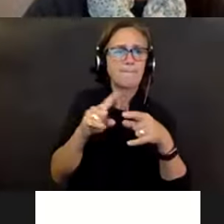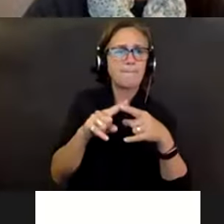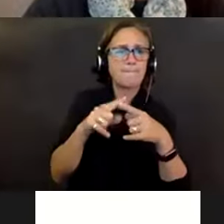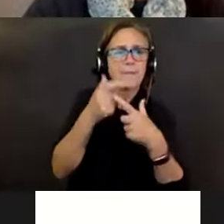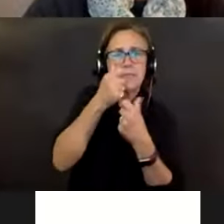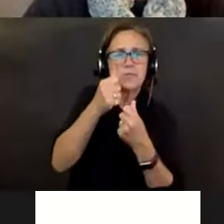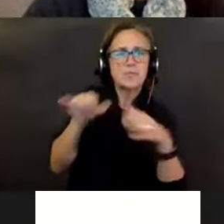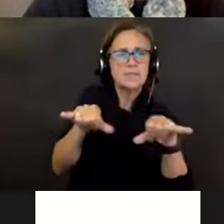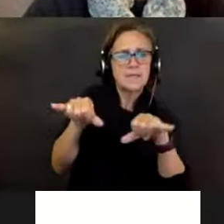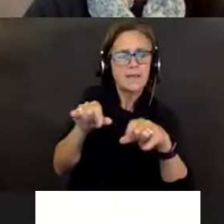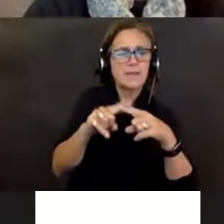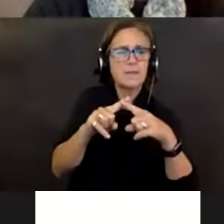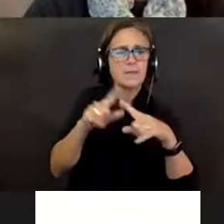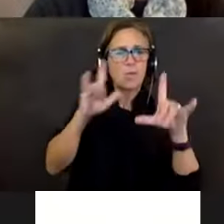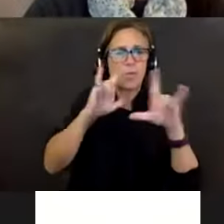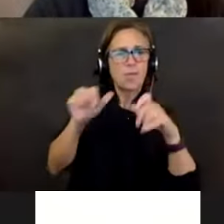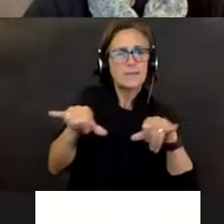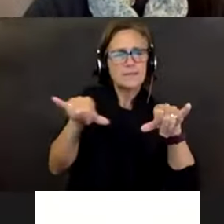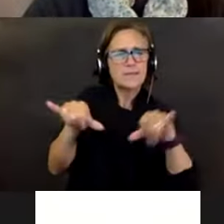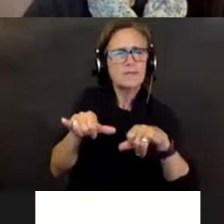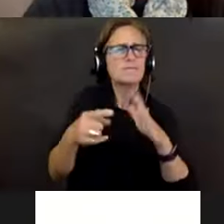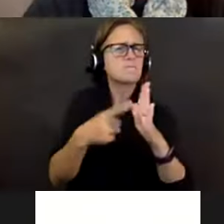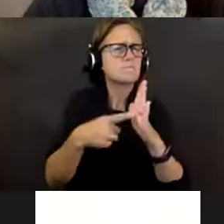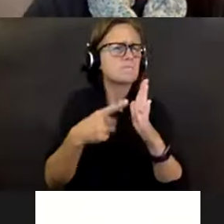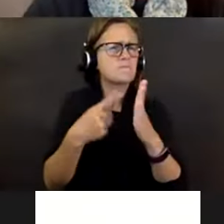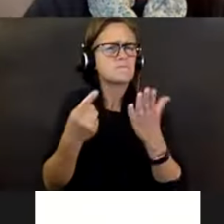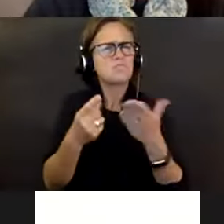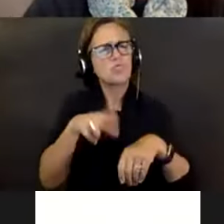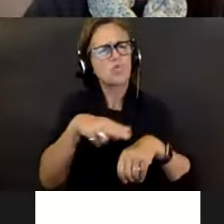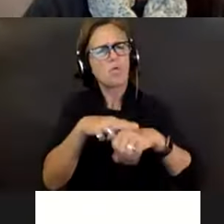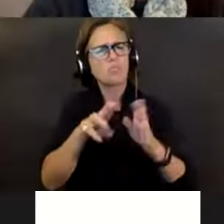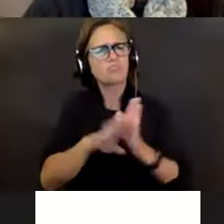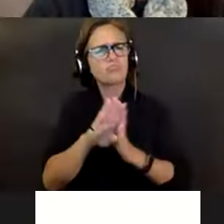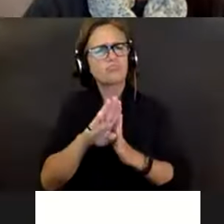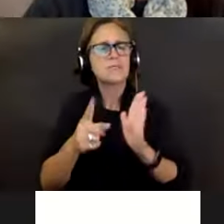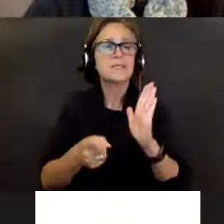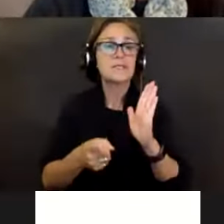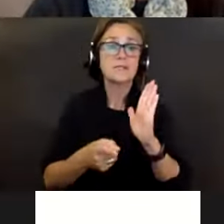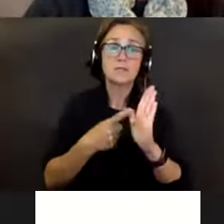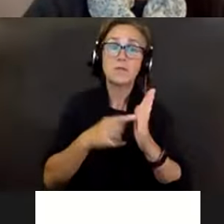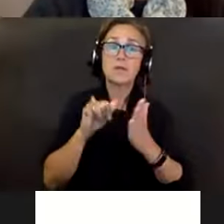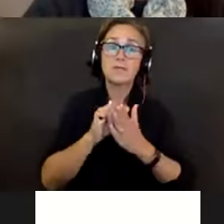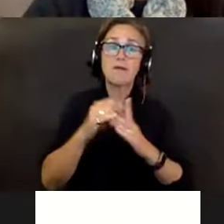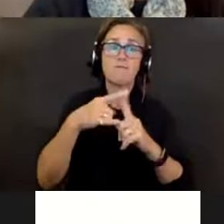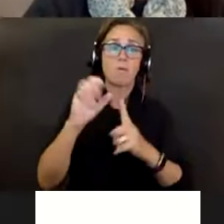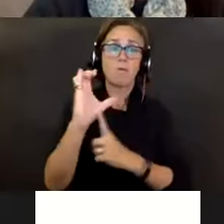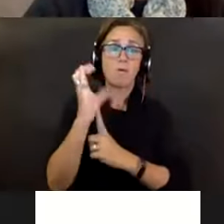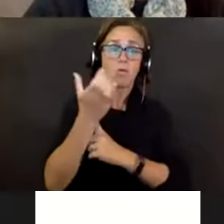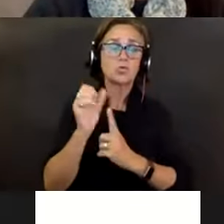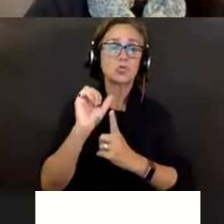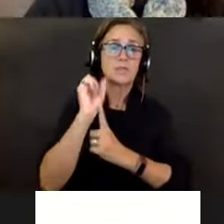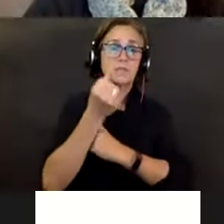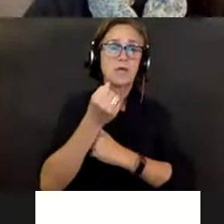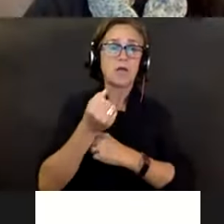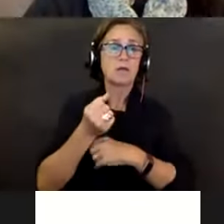So some of it I think is developmentally normal. Some of it is constructed based on